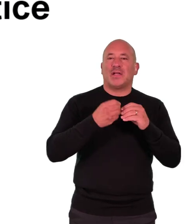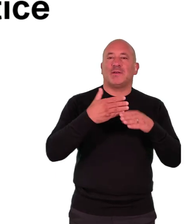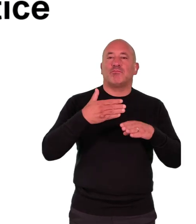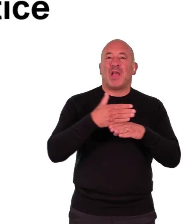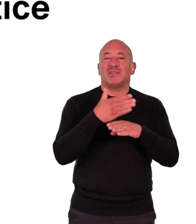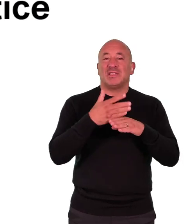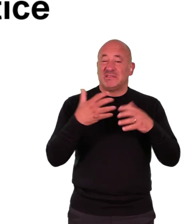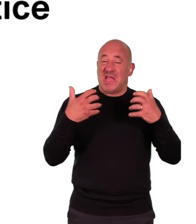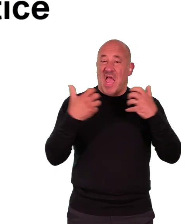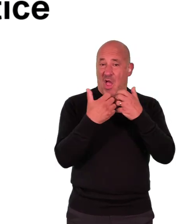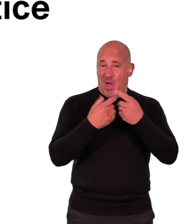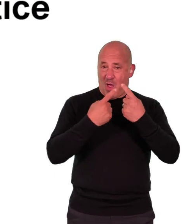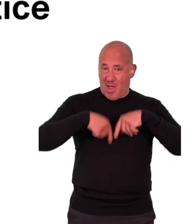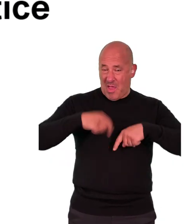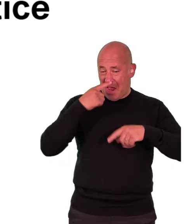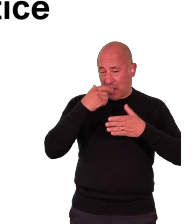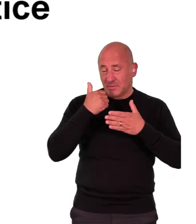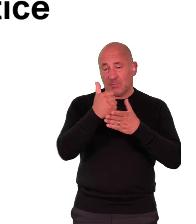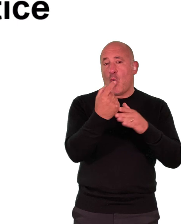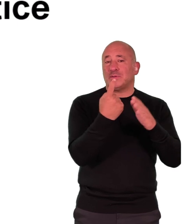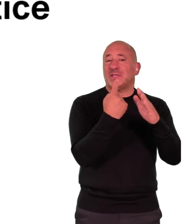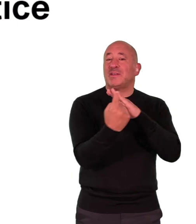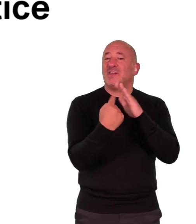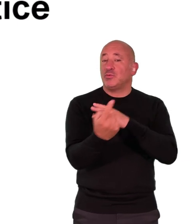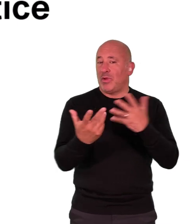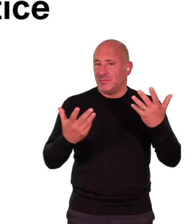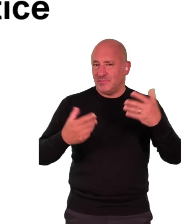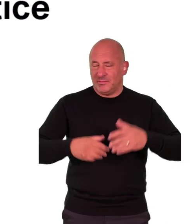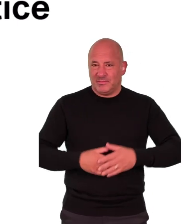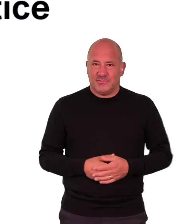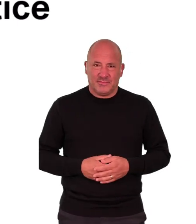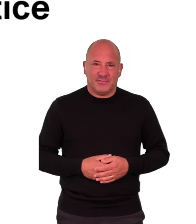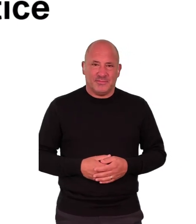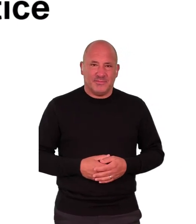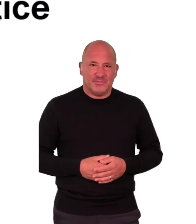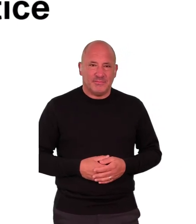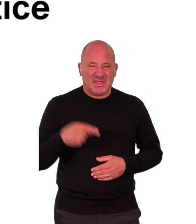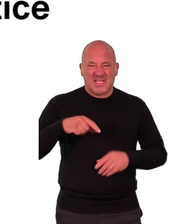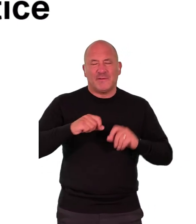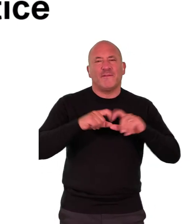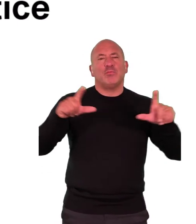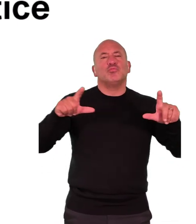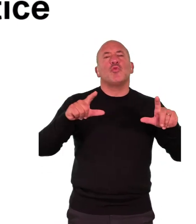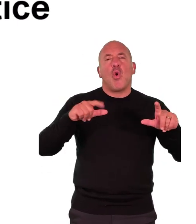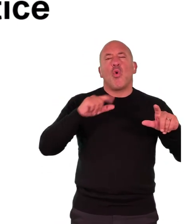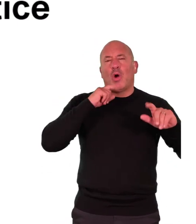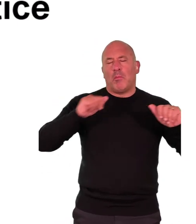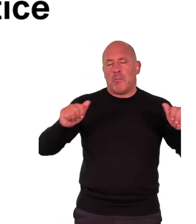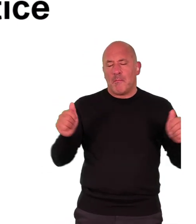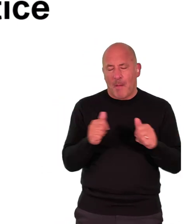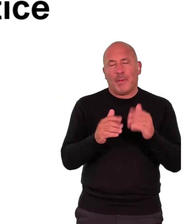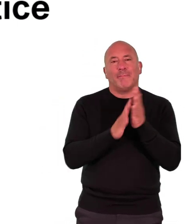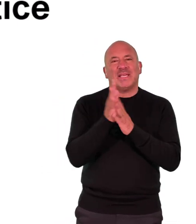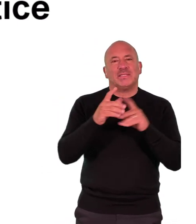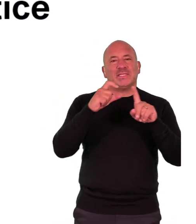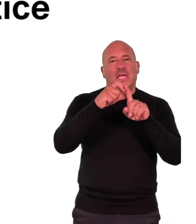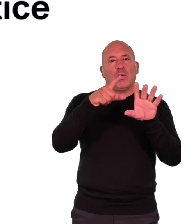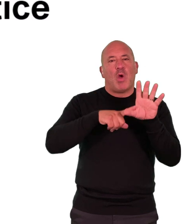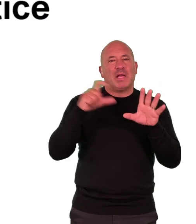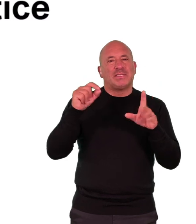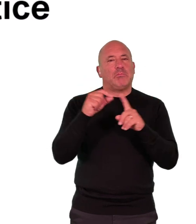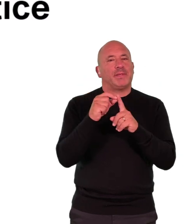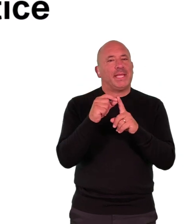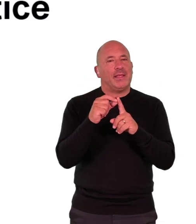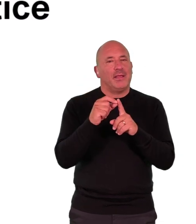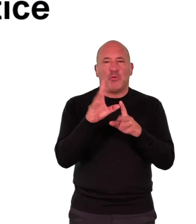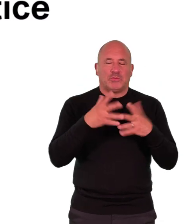Developing your creative practice is one way that Arts Council England supports individuals. In this video, I'm going